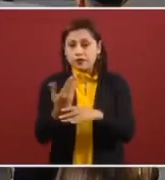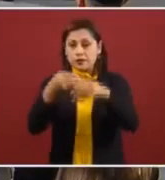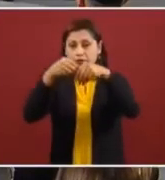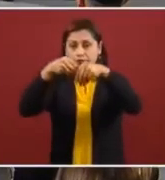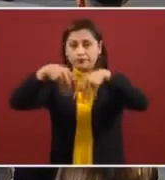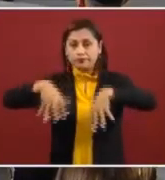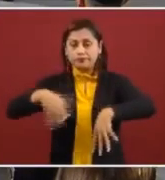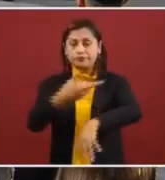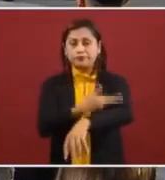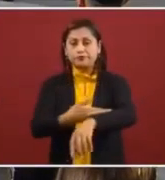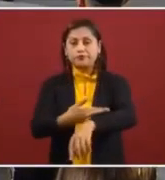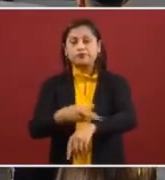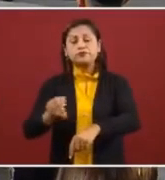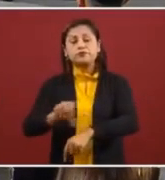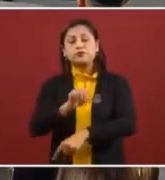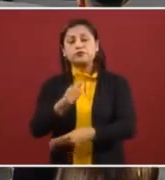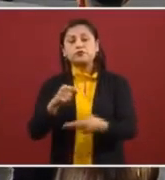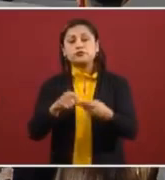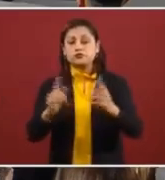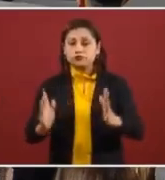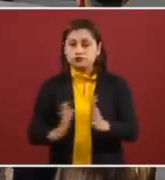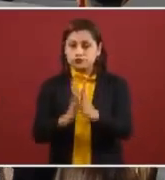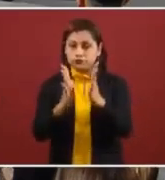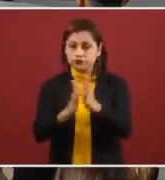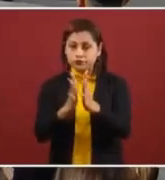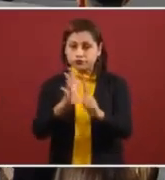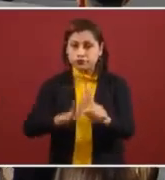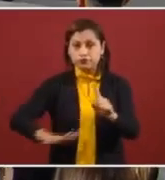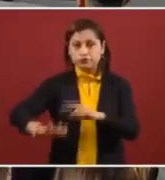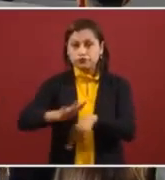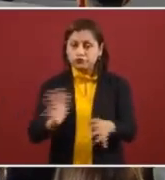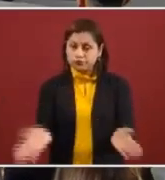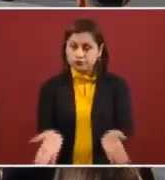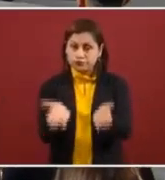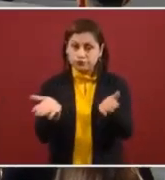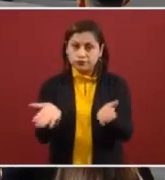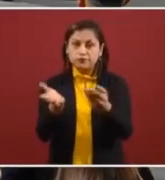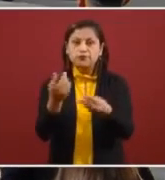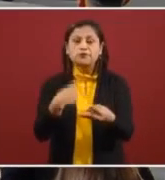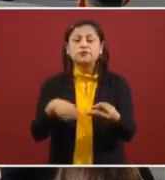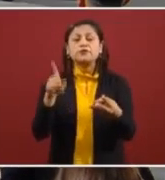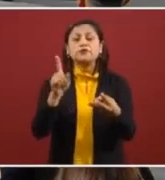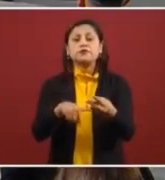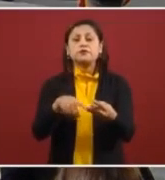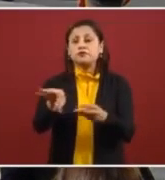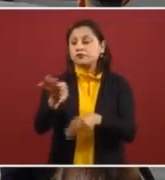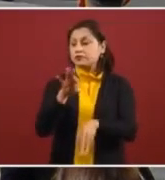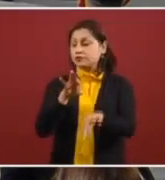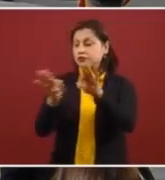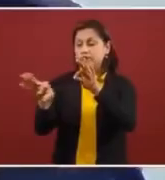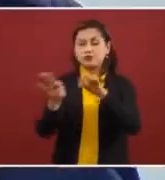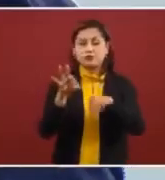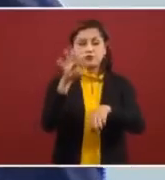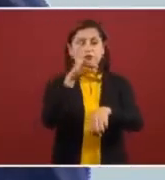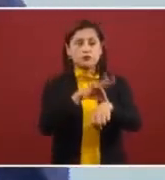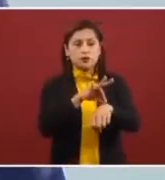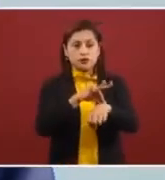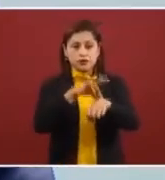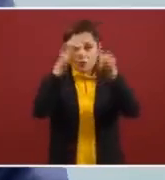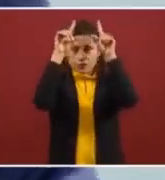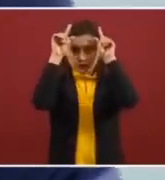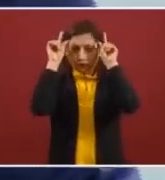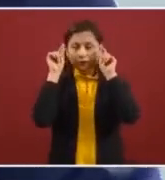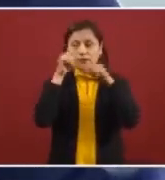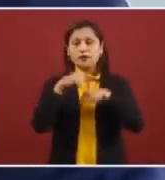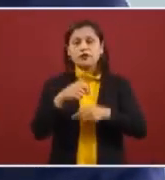And they will change the international program and have social interaction.